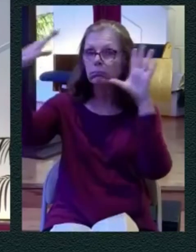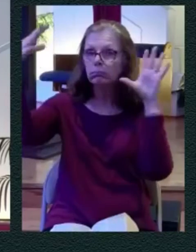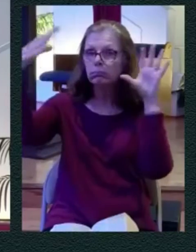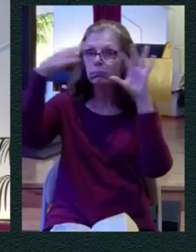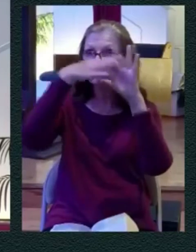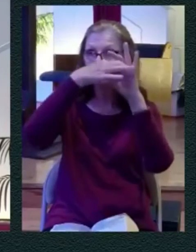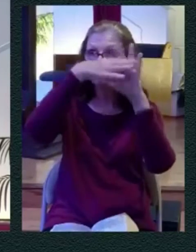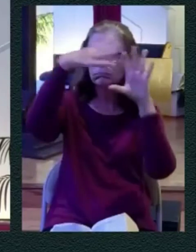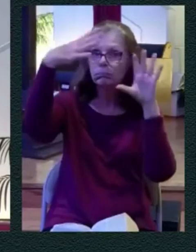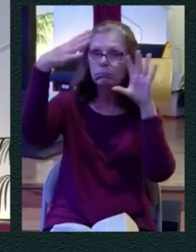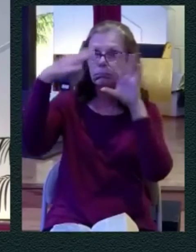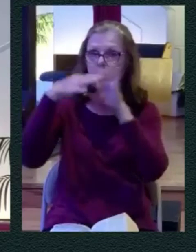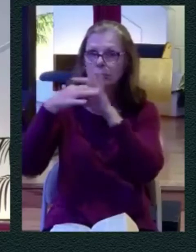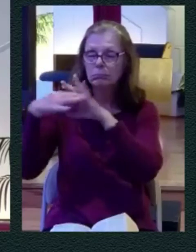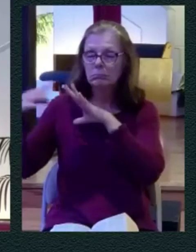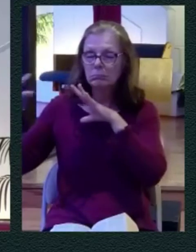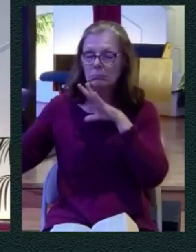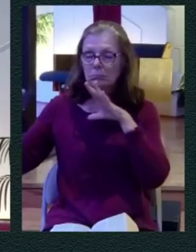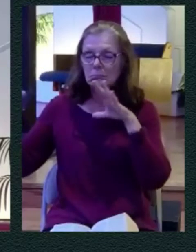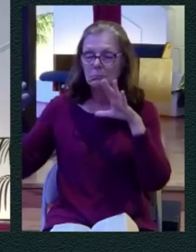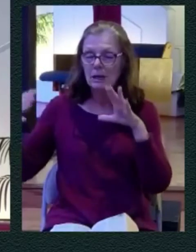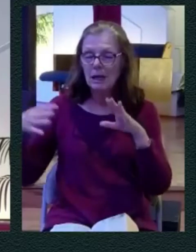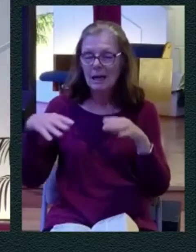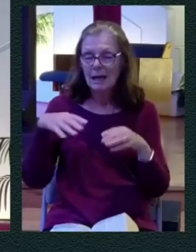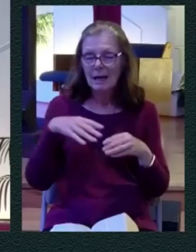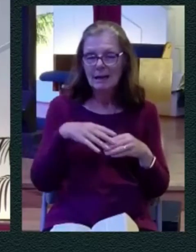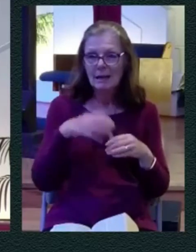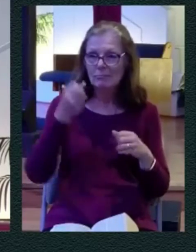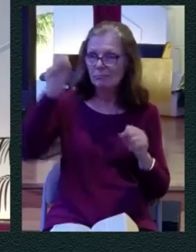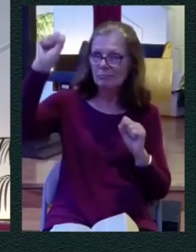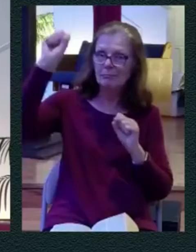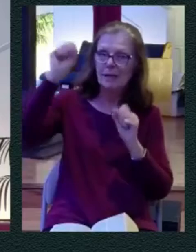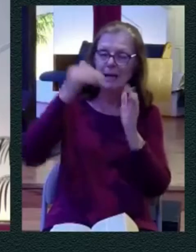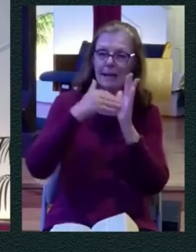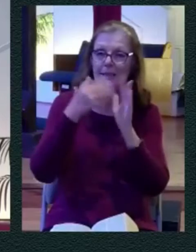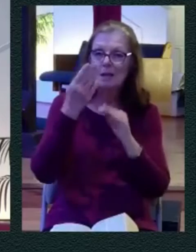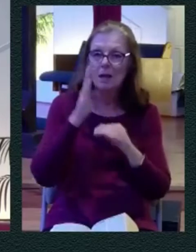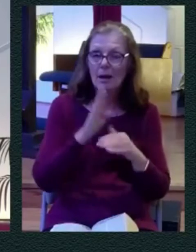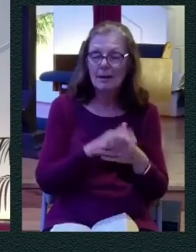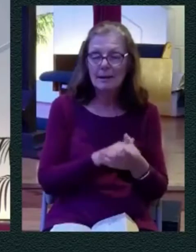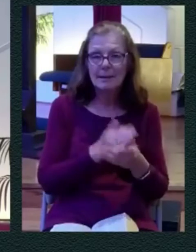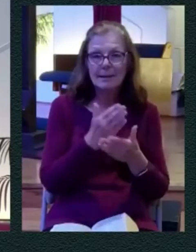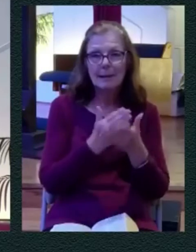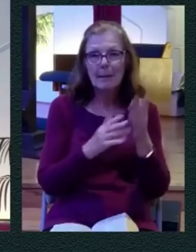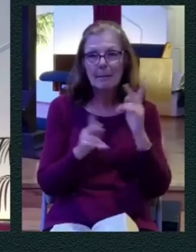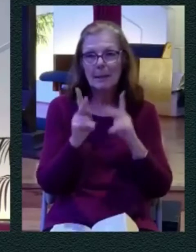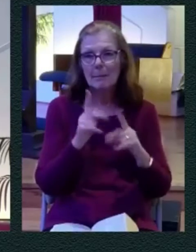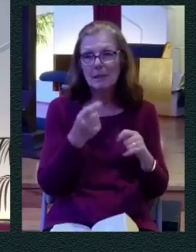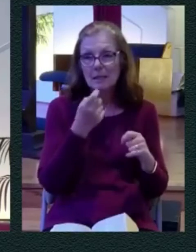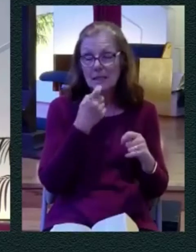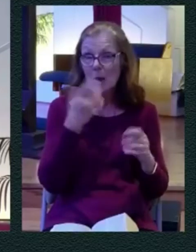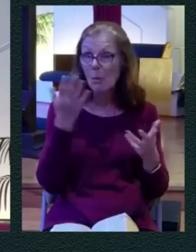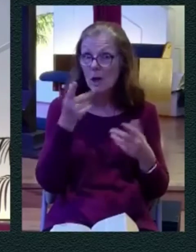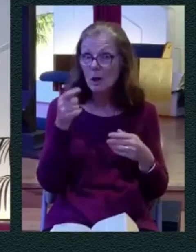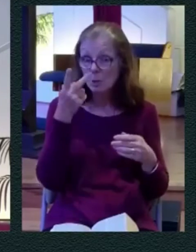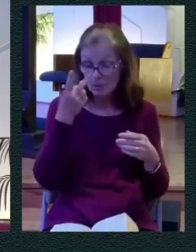So in the light of this broader picture, some scholars have said that what you see here,